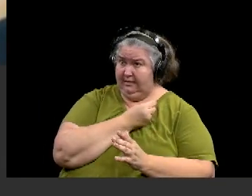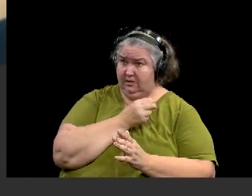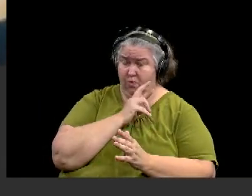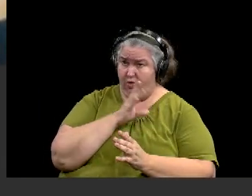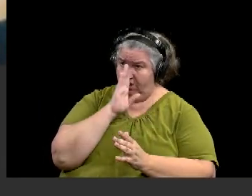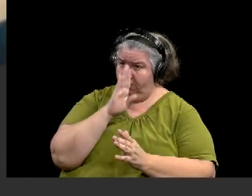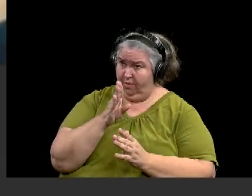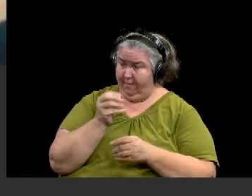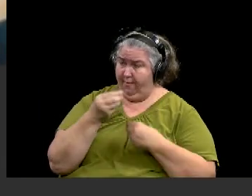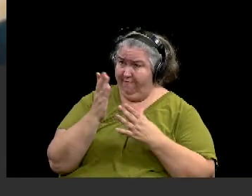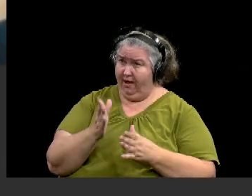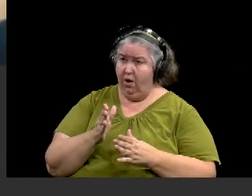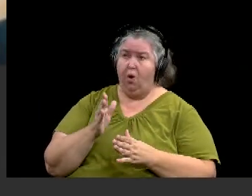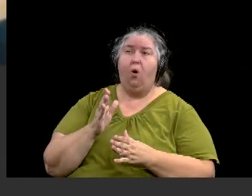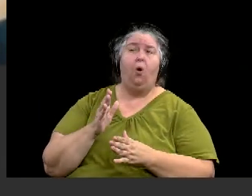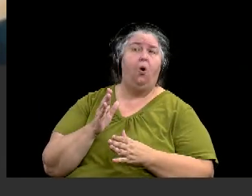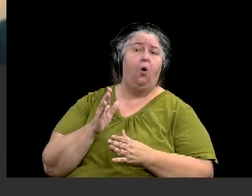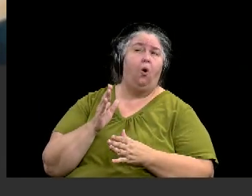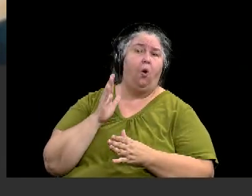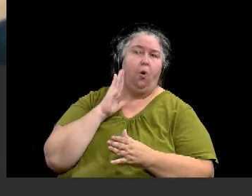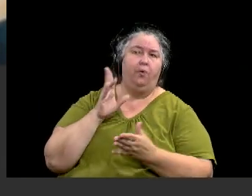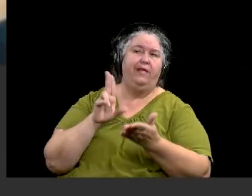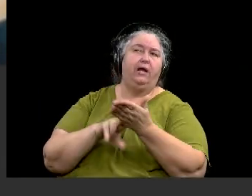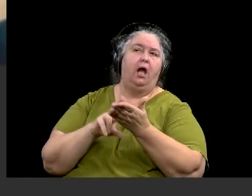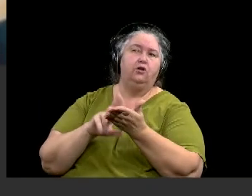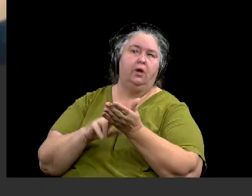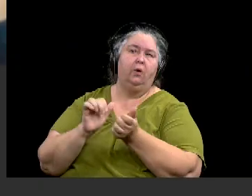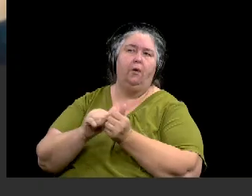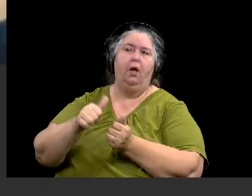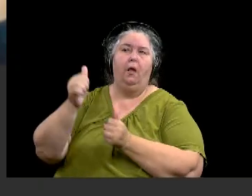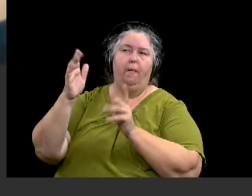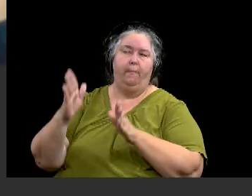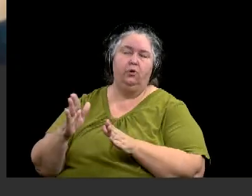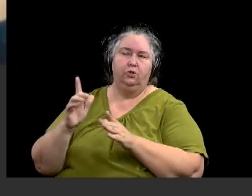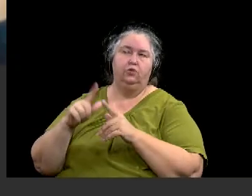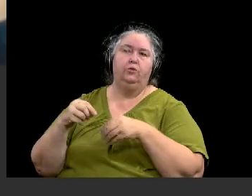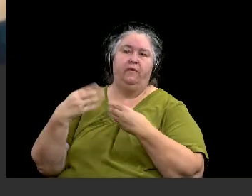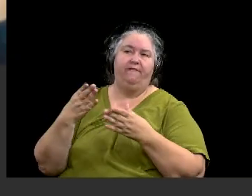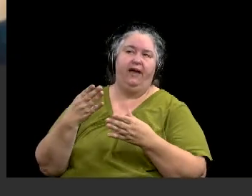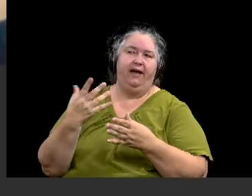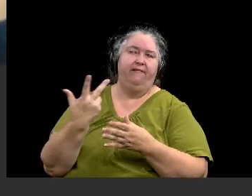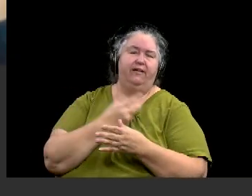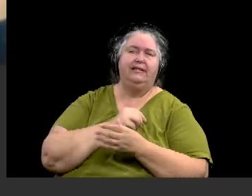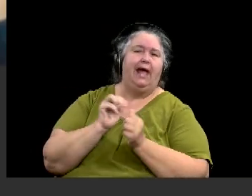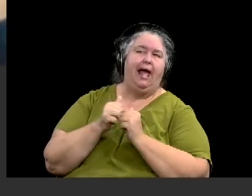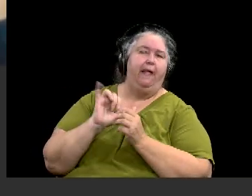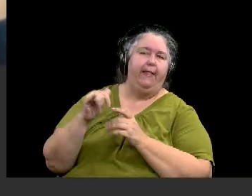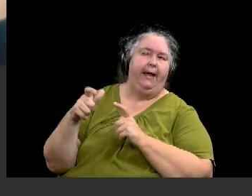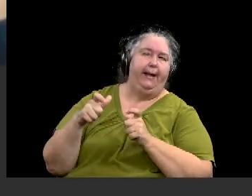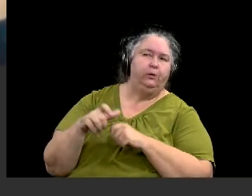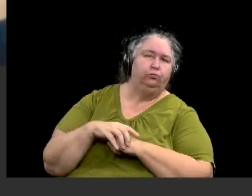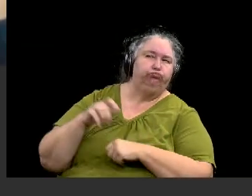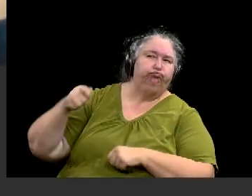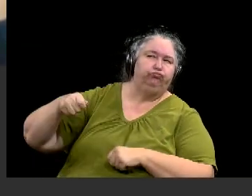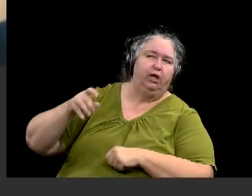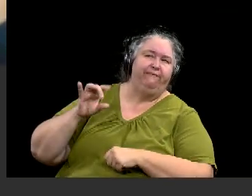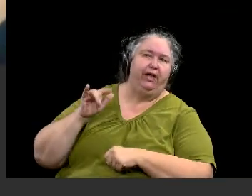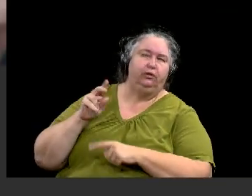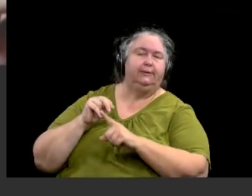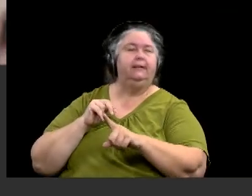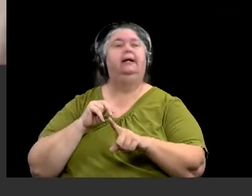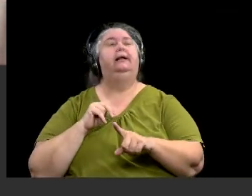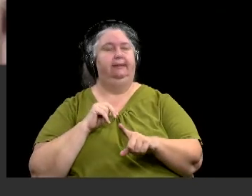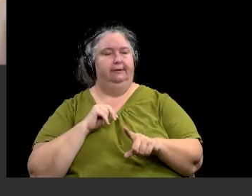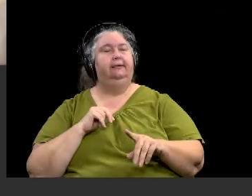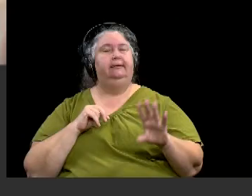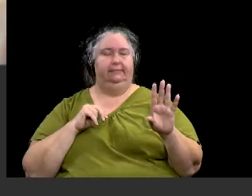with somebody to provide vaccines? How will it most likely be handled? Well, we will, in fact, I was going to call Stephanie